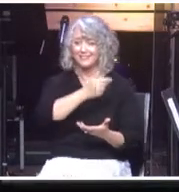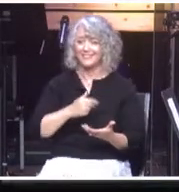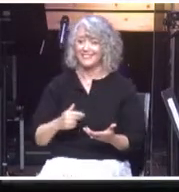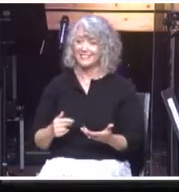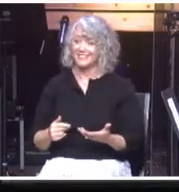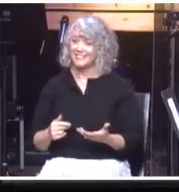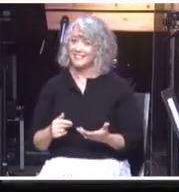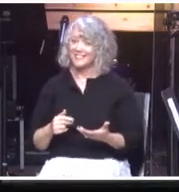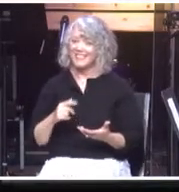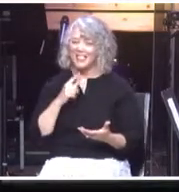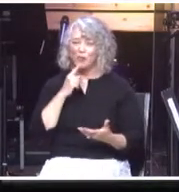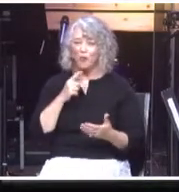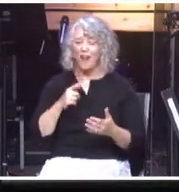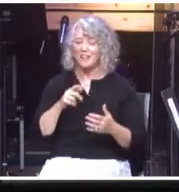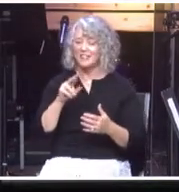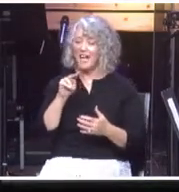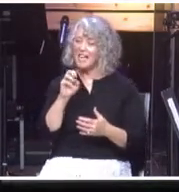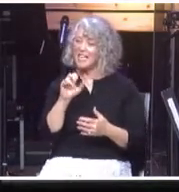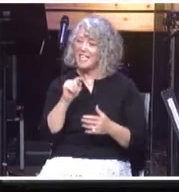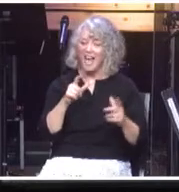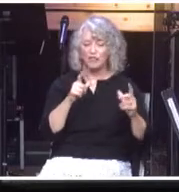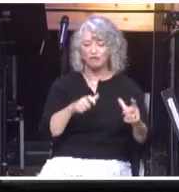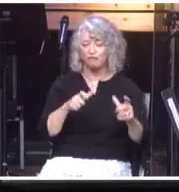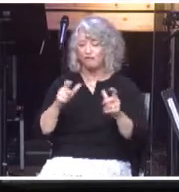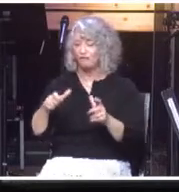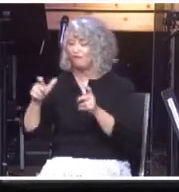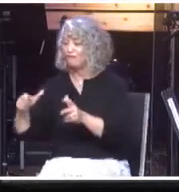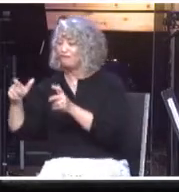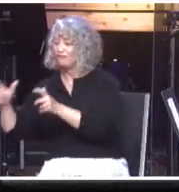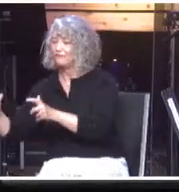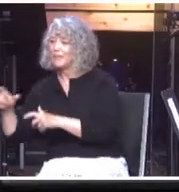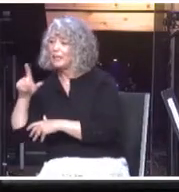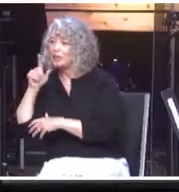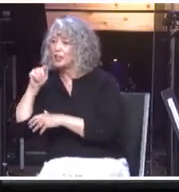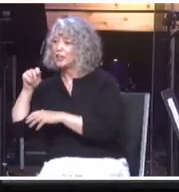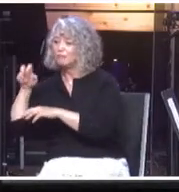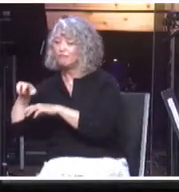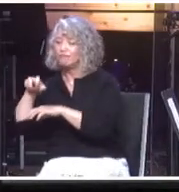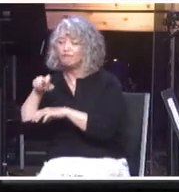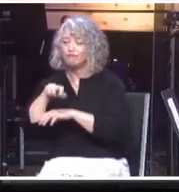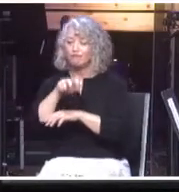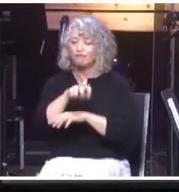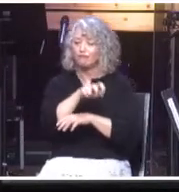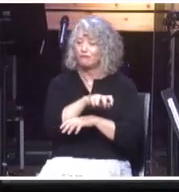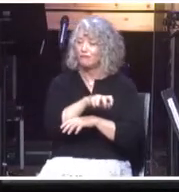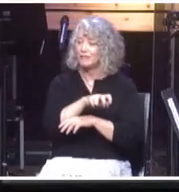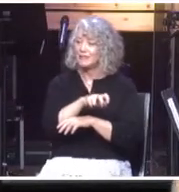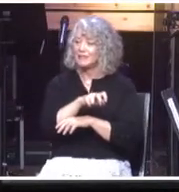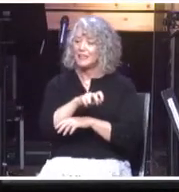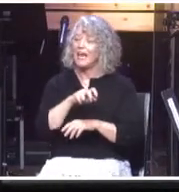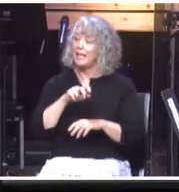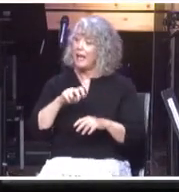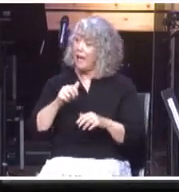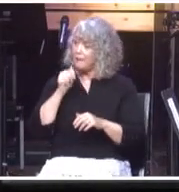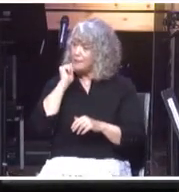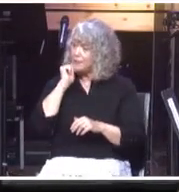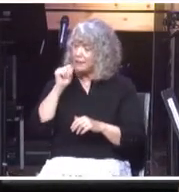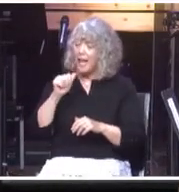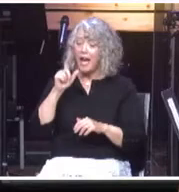was a long row of nests that was inside our hen house there, and chickens also roosted in there at night. But these eggs had to be gathered